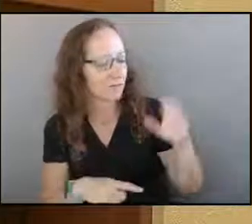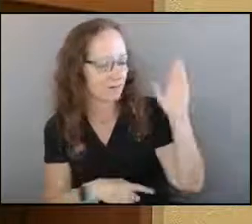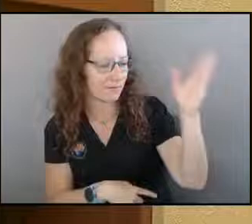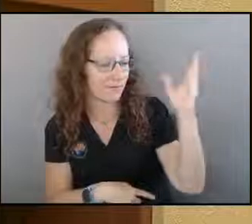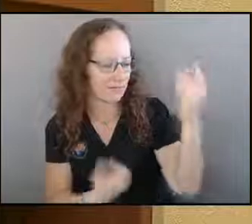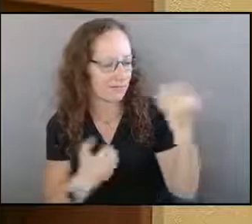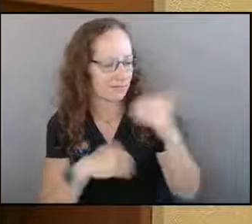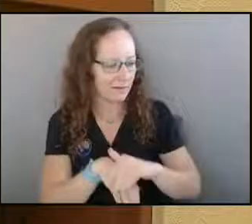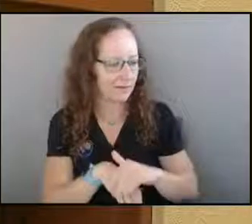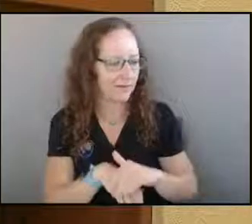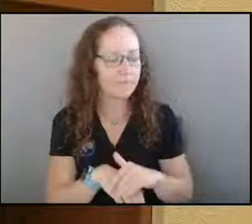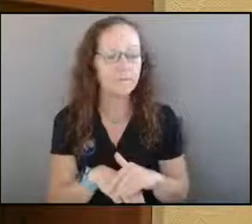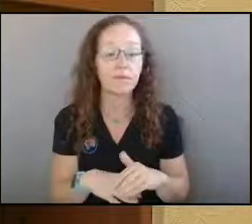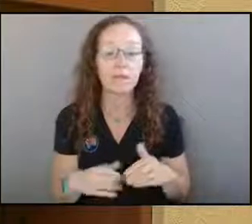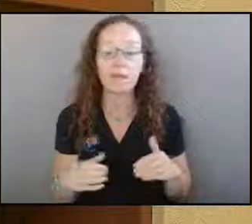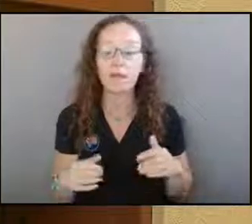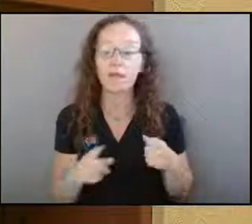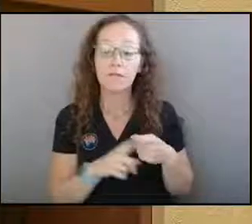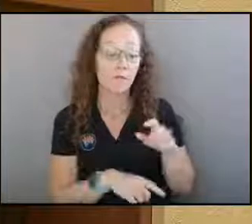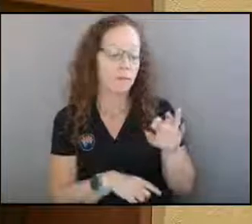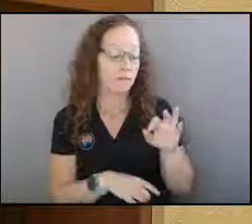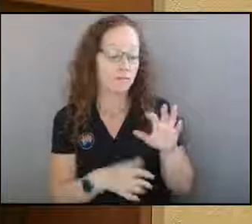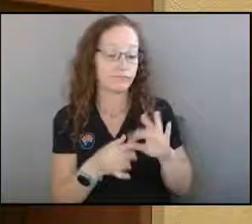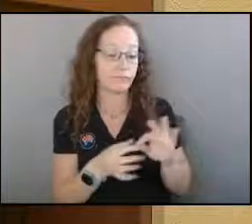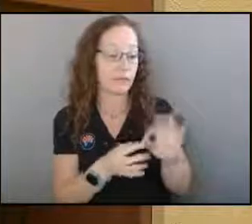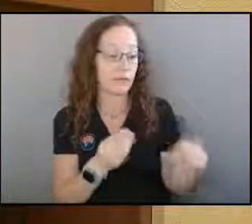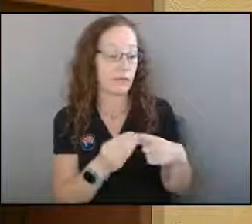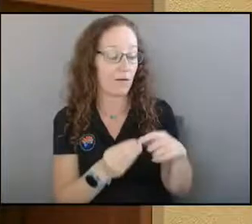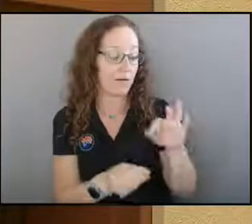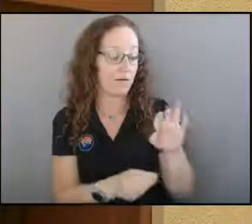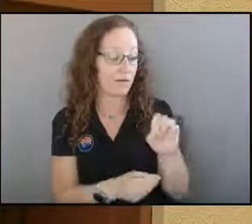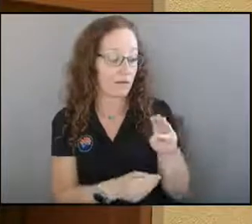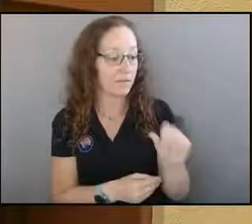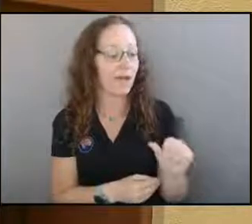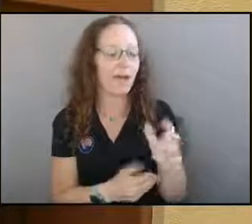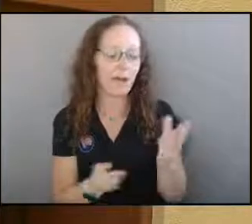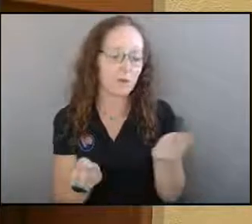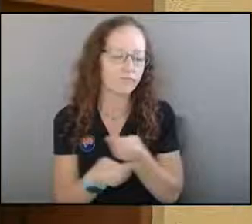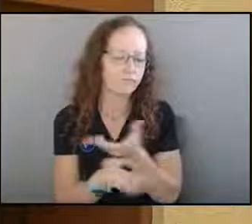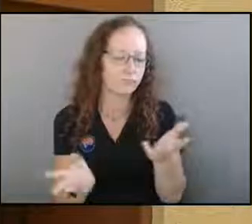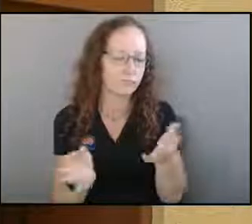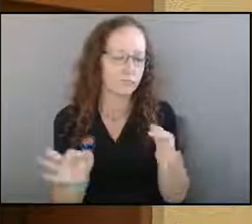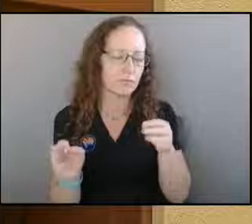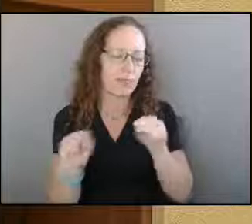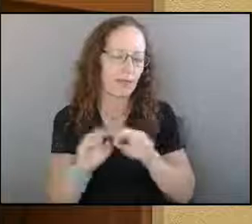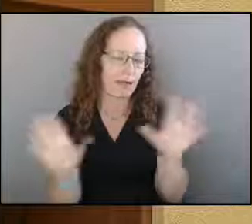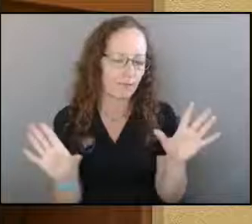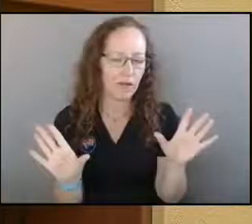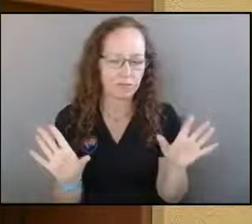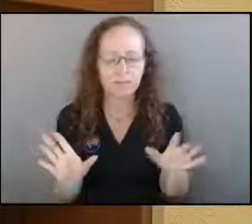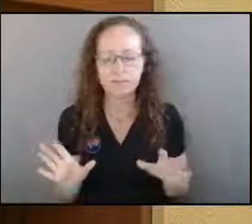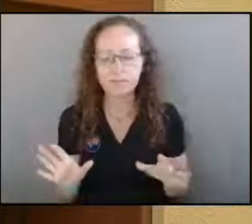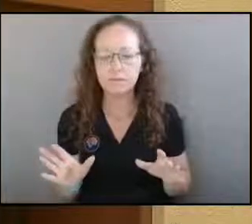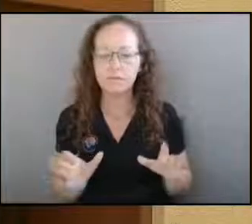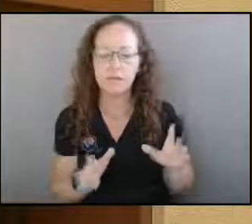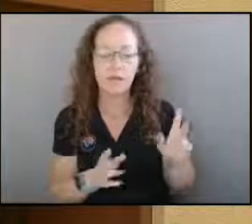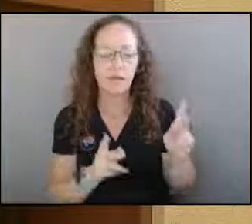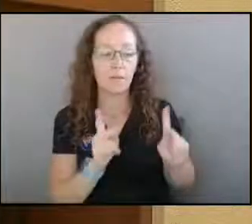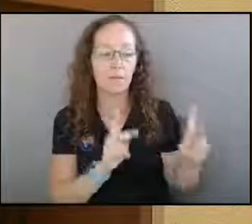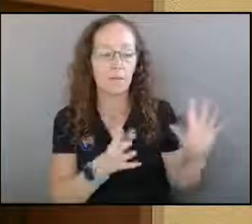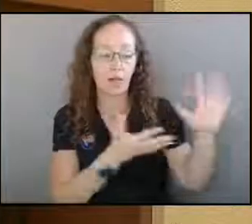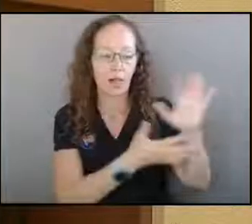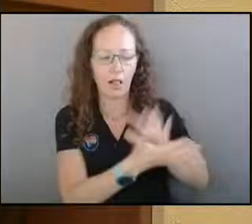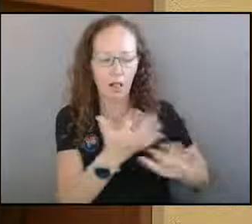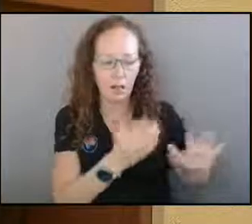tonight. And on that FEMA note, I do want to pass on, there has been some confusion that the FEMA grants or